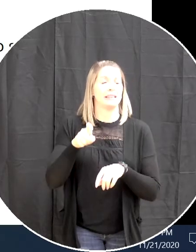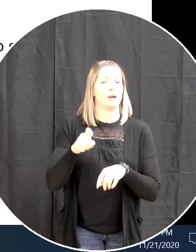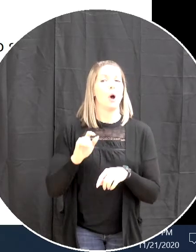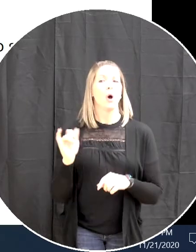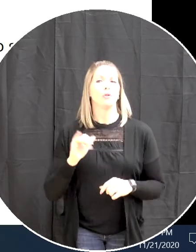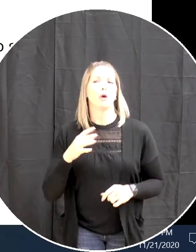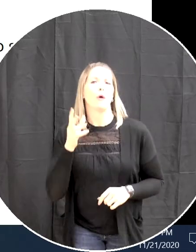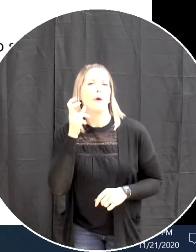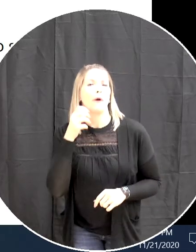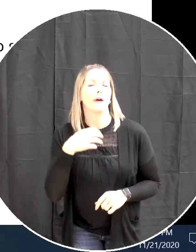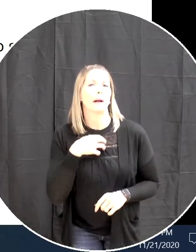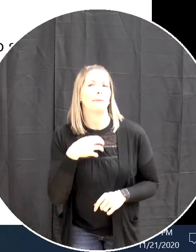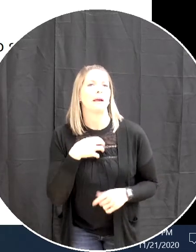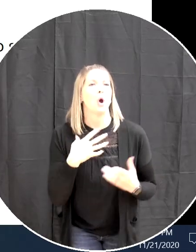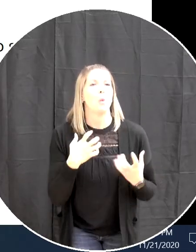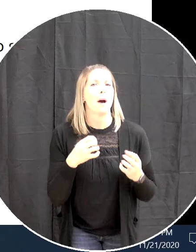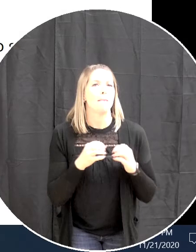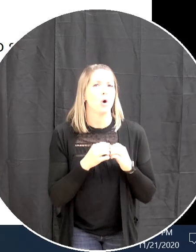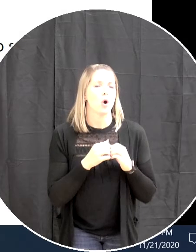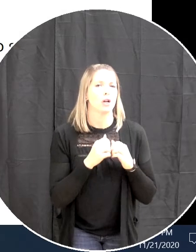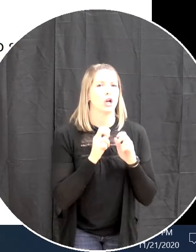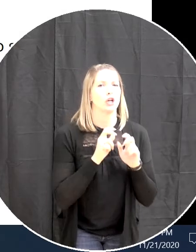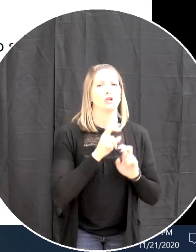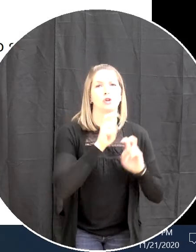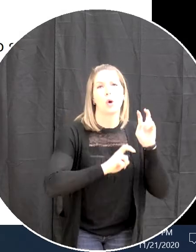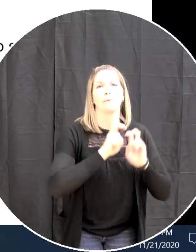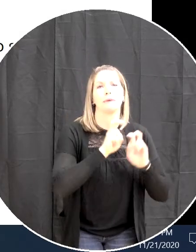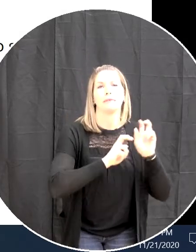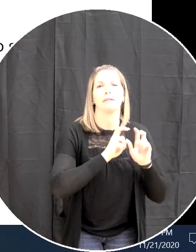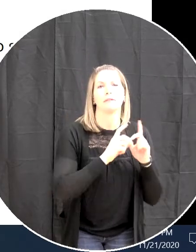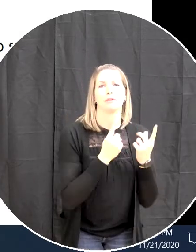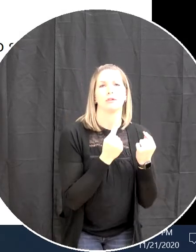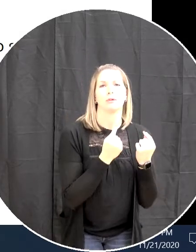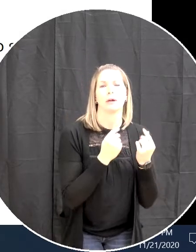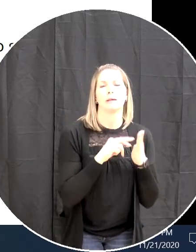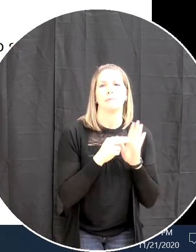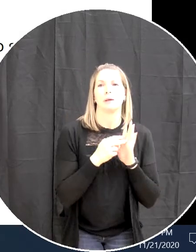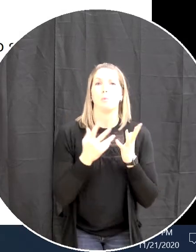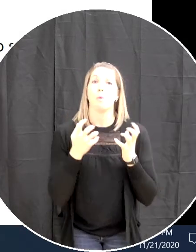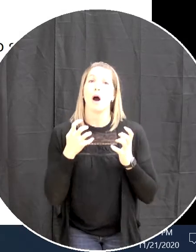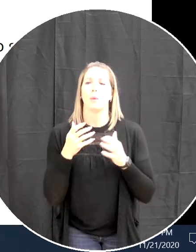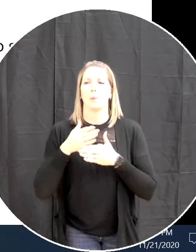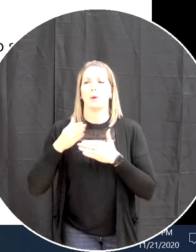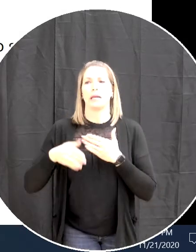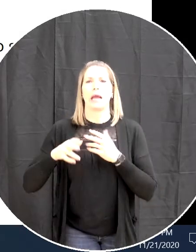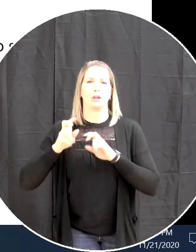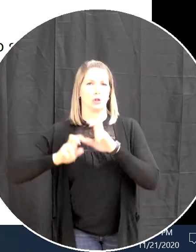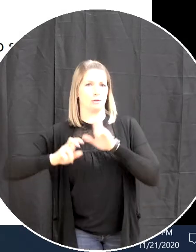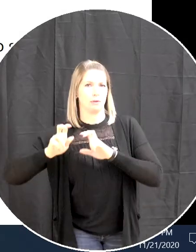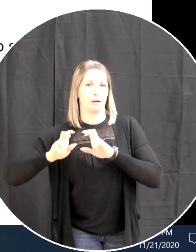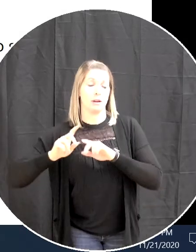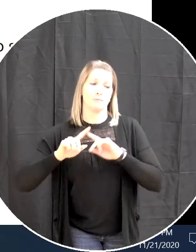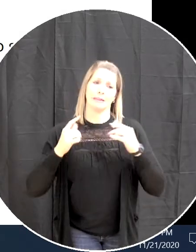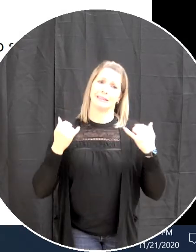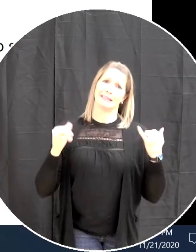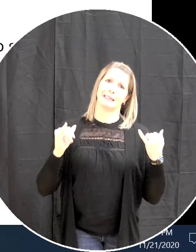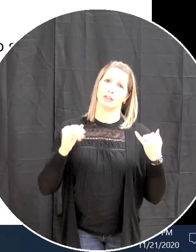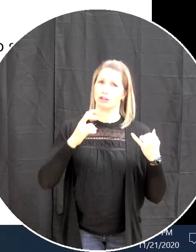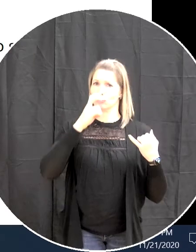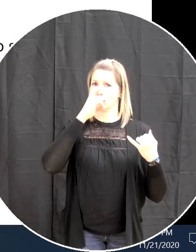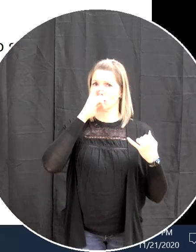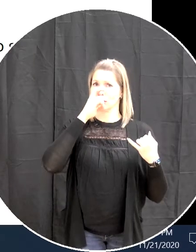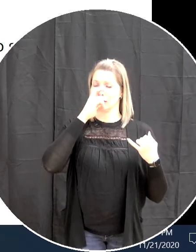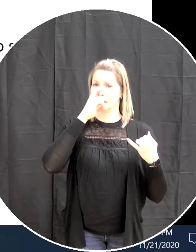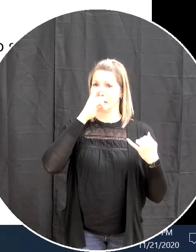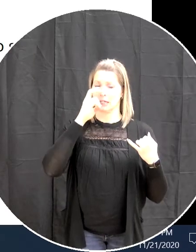on a sub-regional basis, which allowed then for Saturday tournaments. However, we've got strict protocols associated with that,